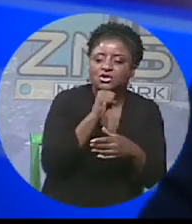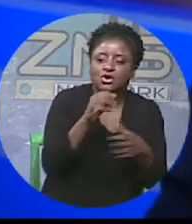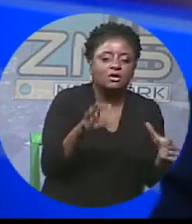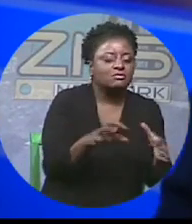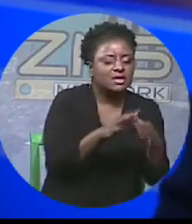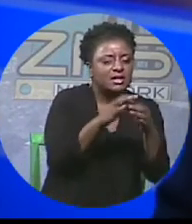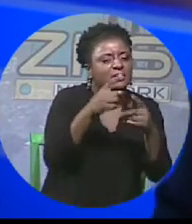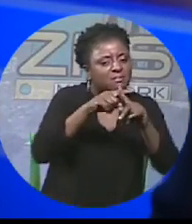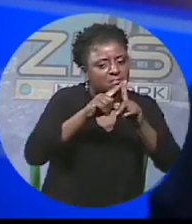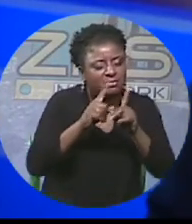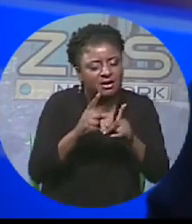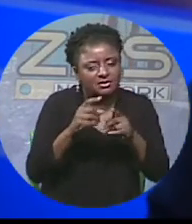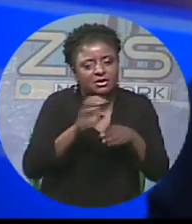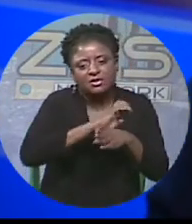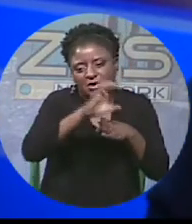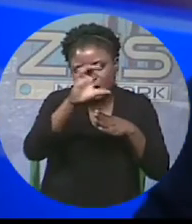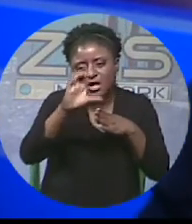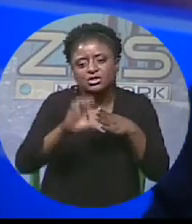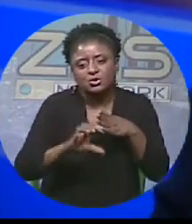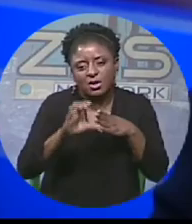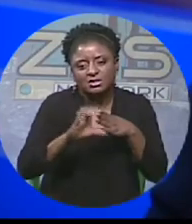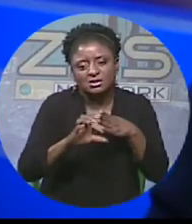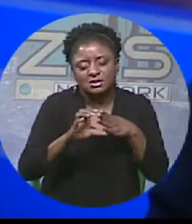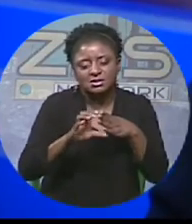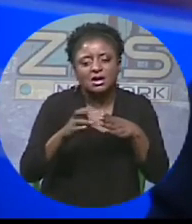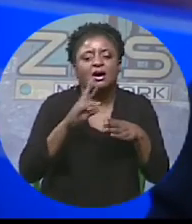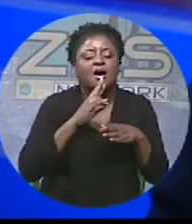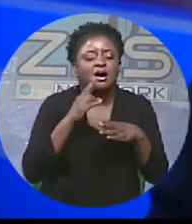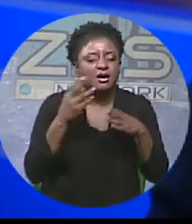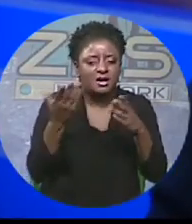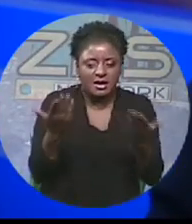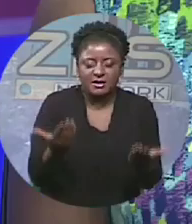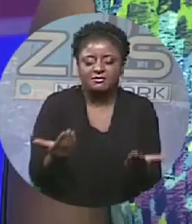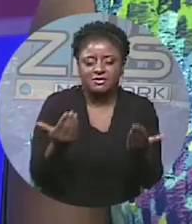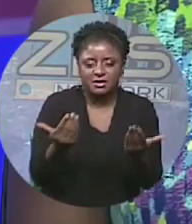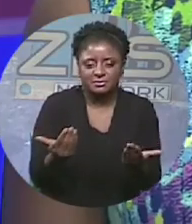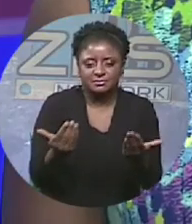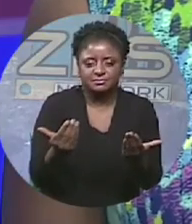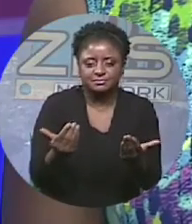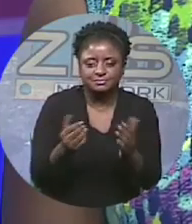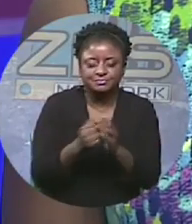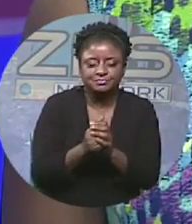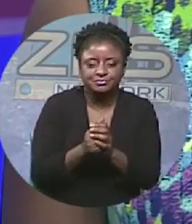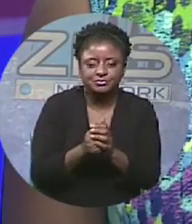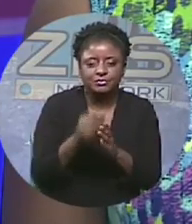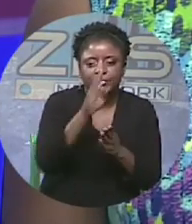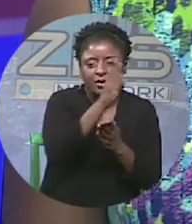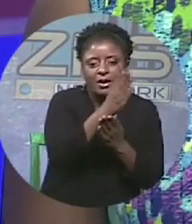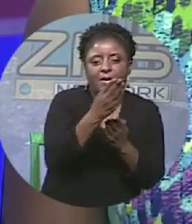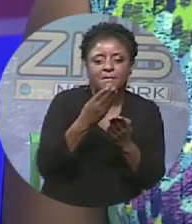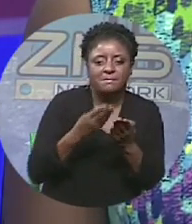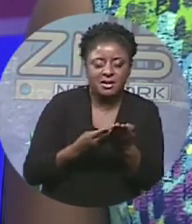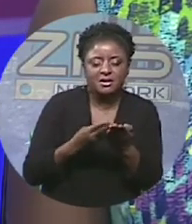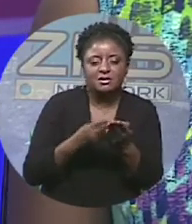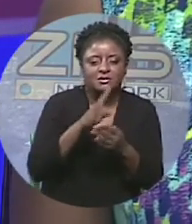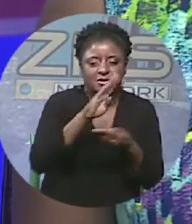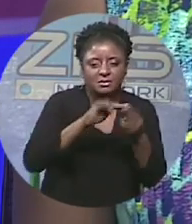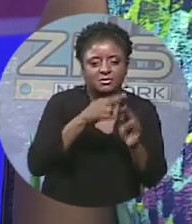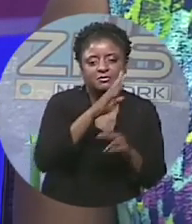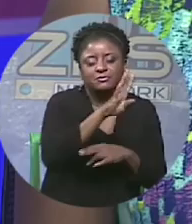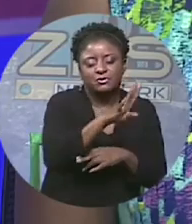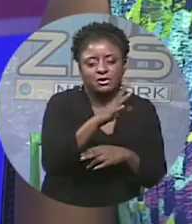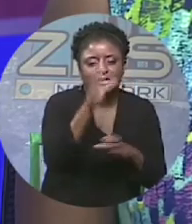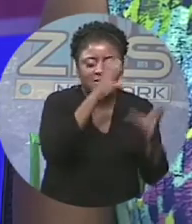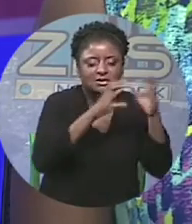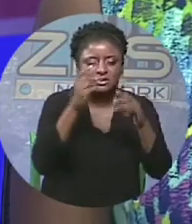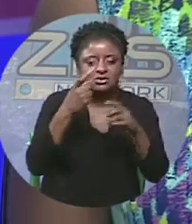And yet the consequences are so heavy. Now, Bill 4, which seeks to end discrimination